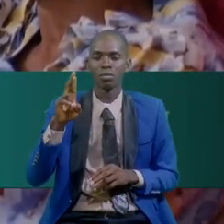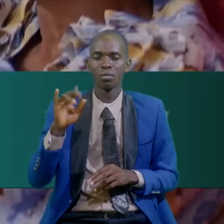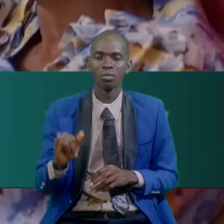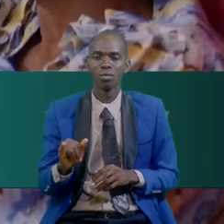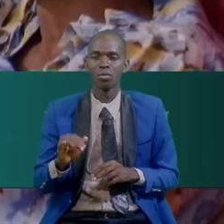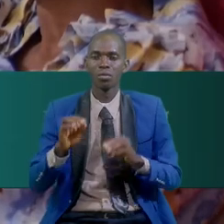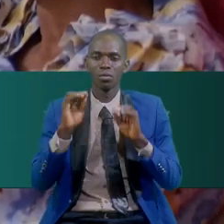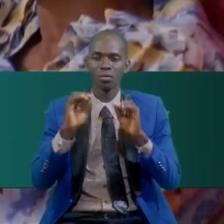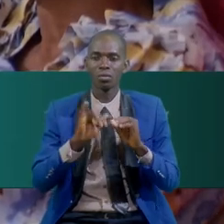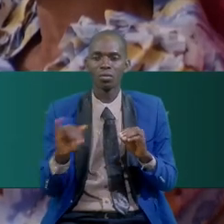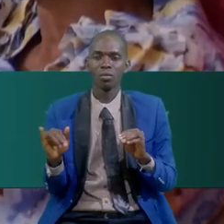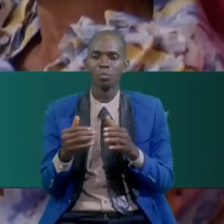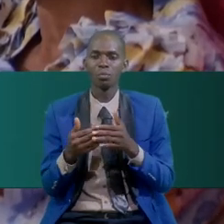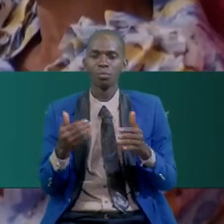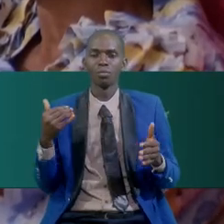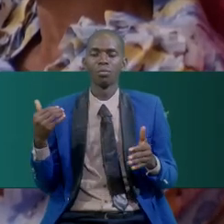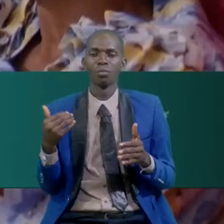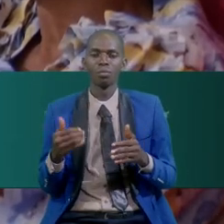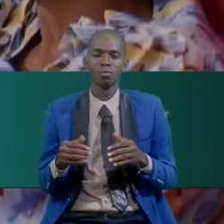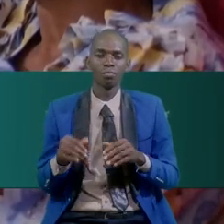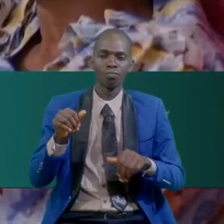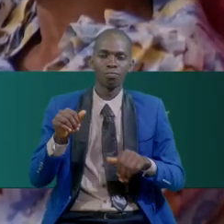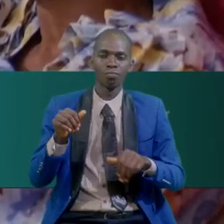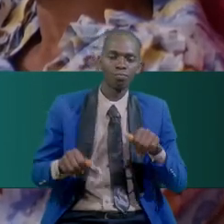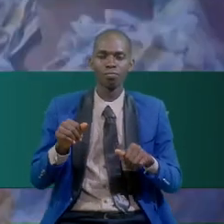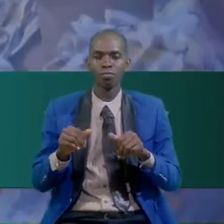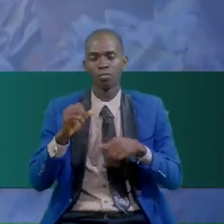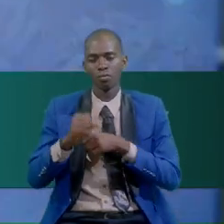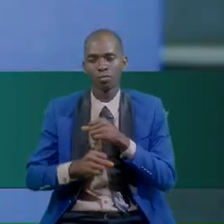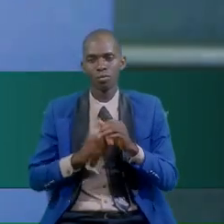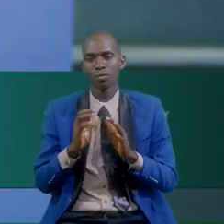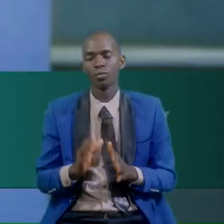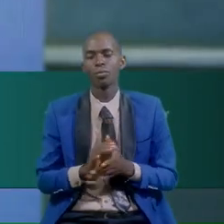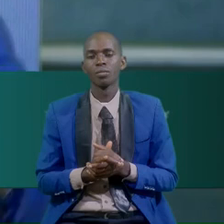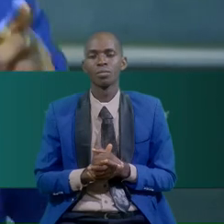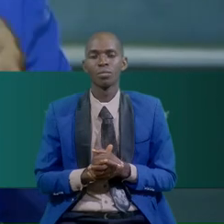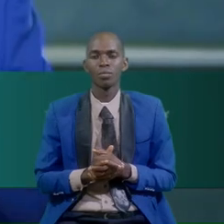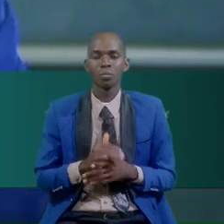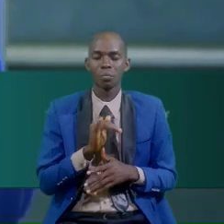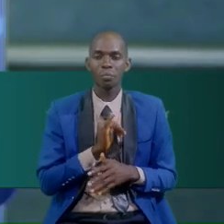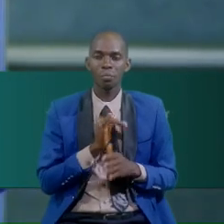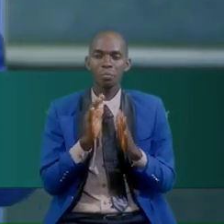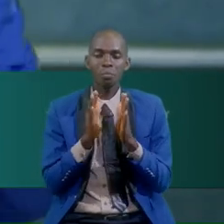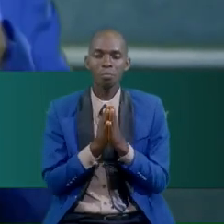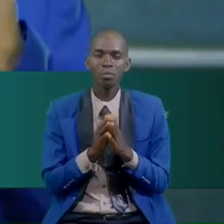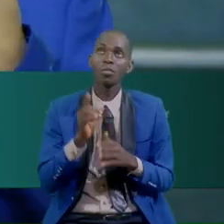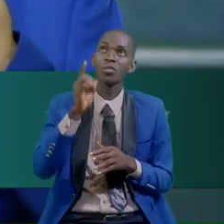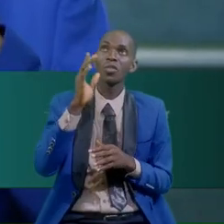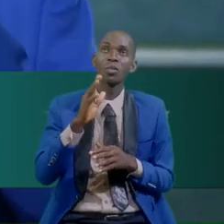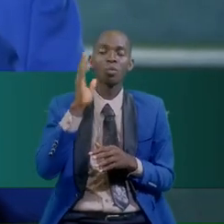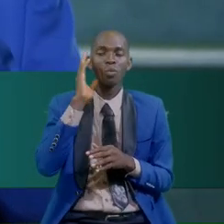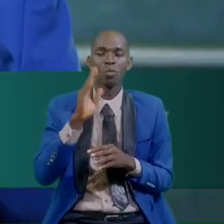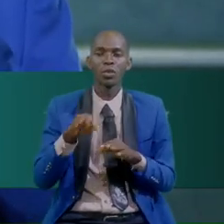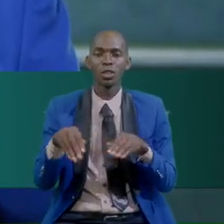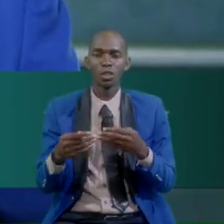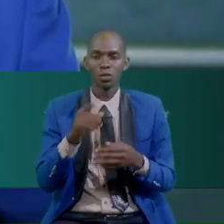vacillating sufferers. Here comes Elijah. I pray God will grant you and